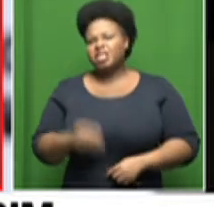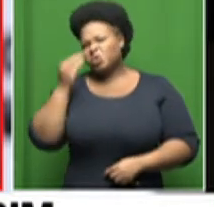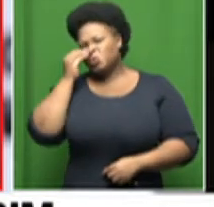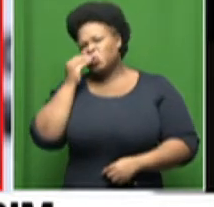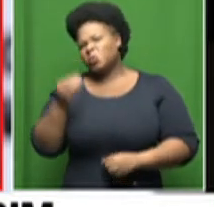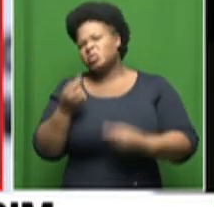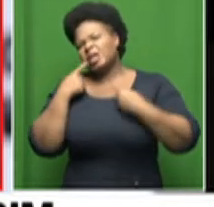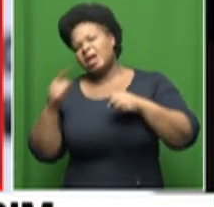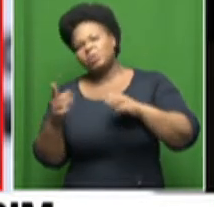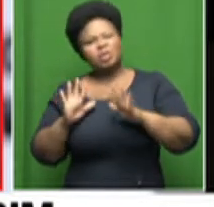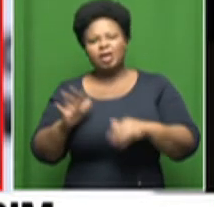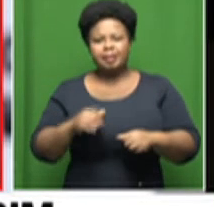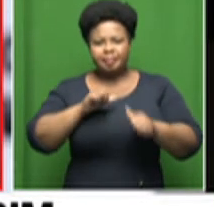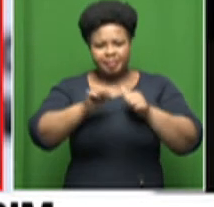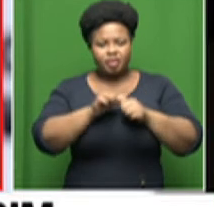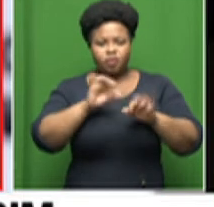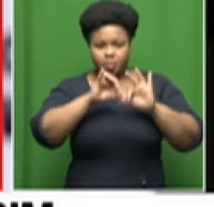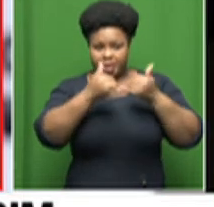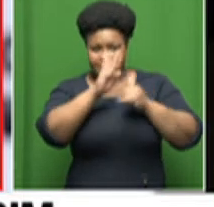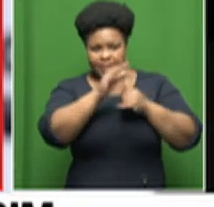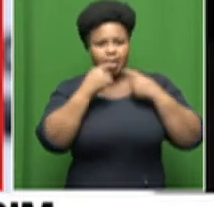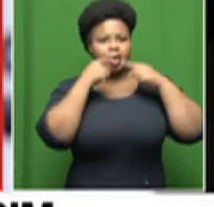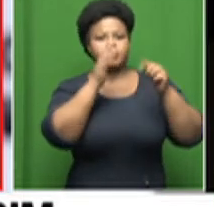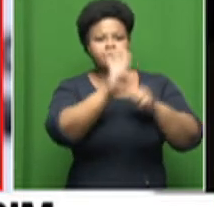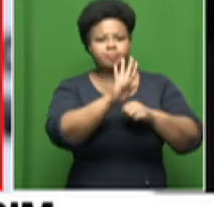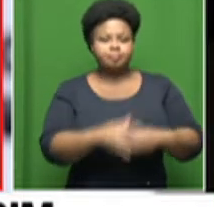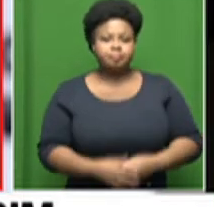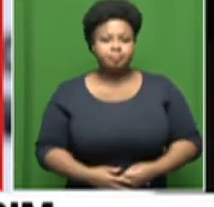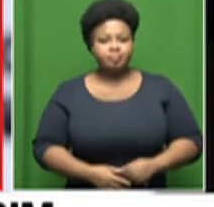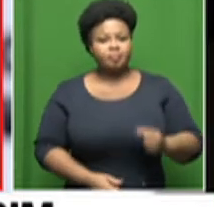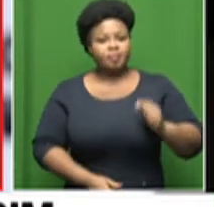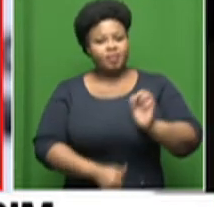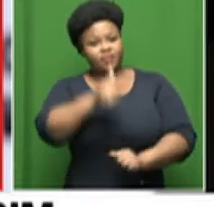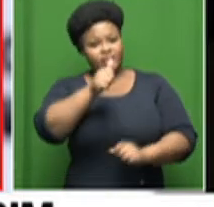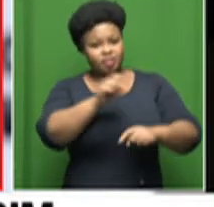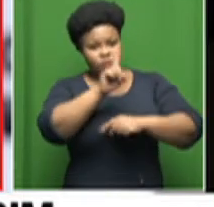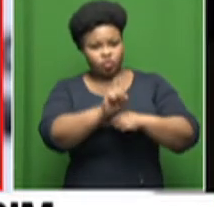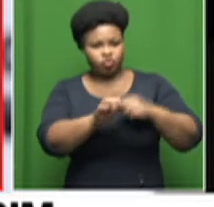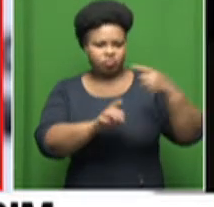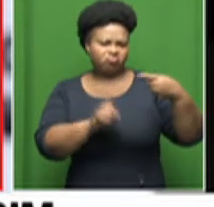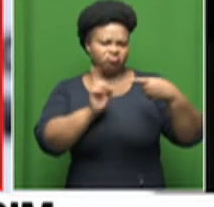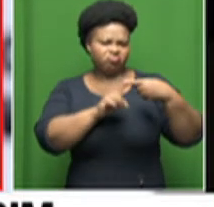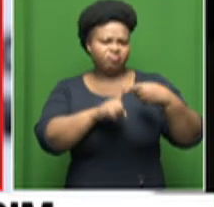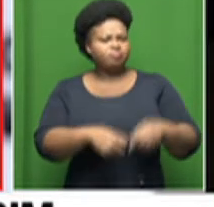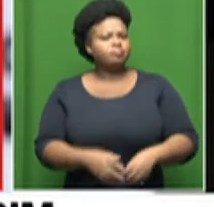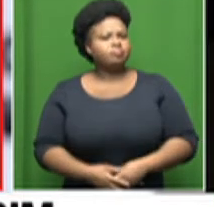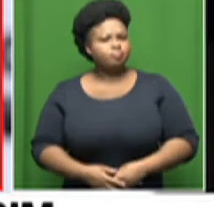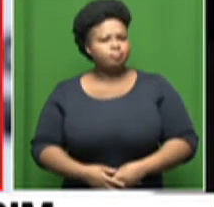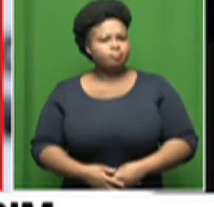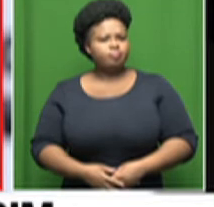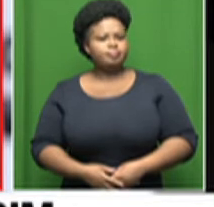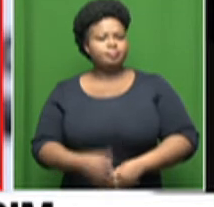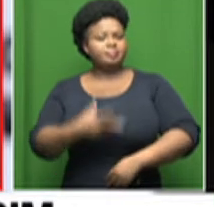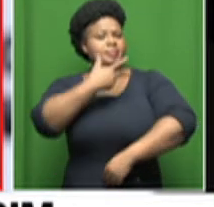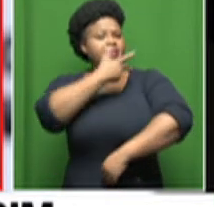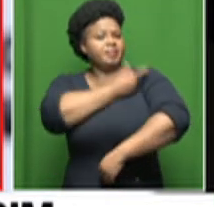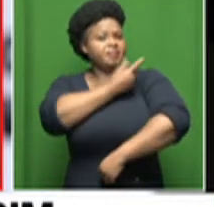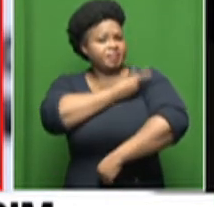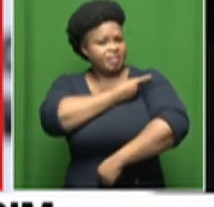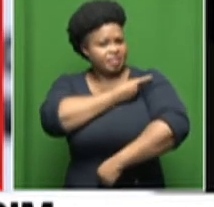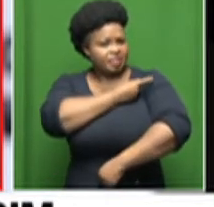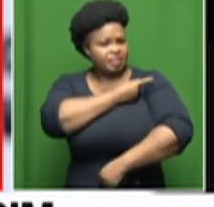for obvious reasons. So if we look at the first question, do vaccines prevent